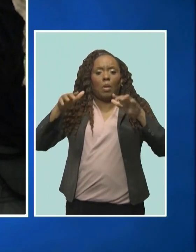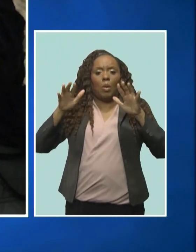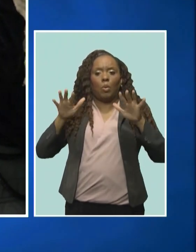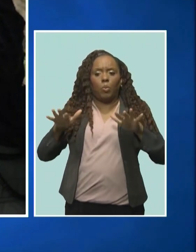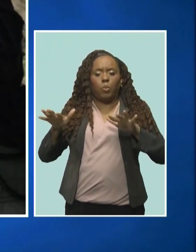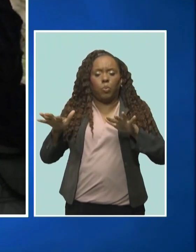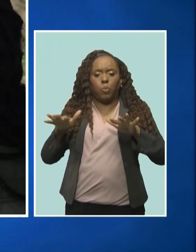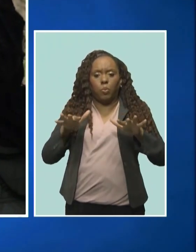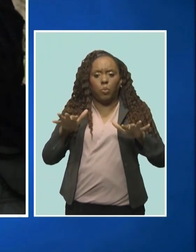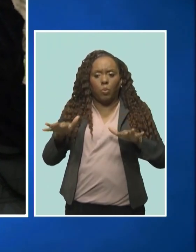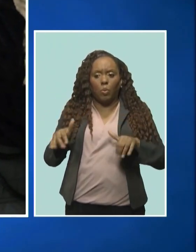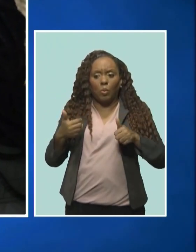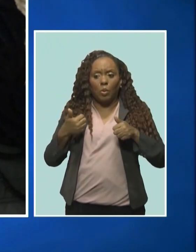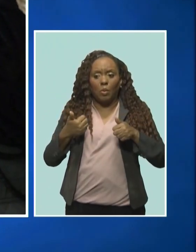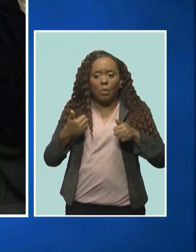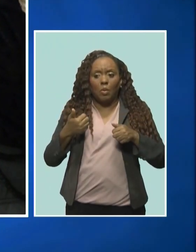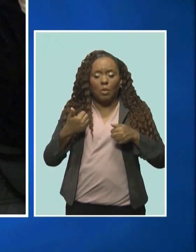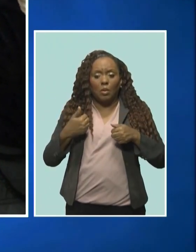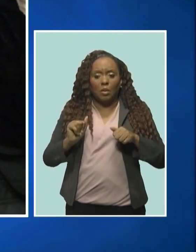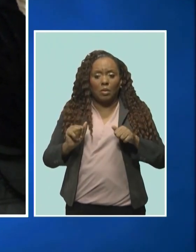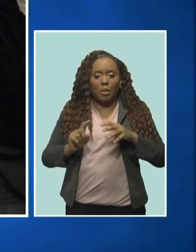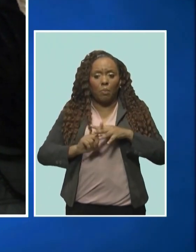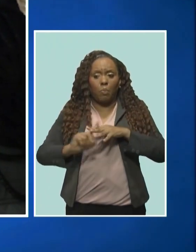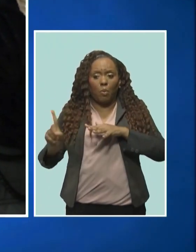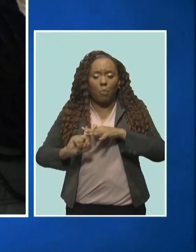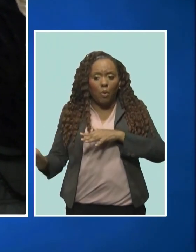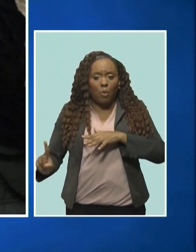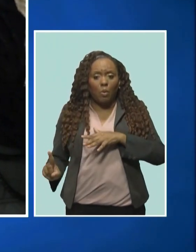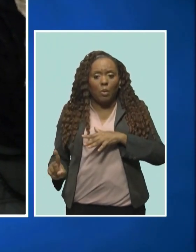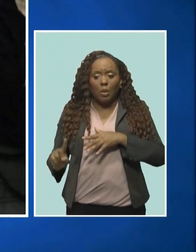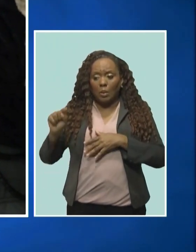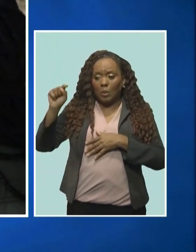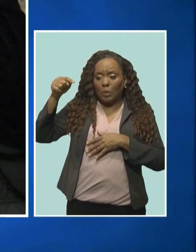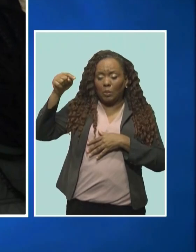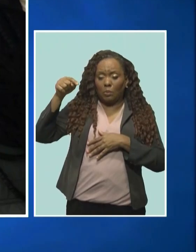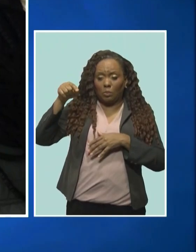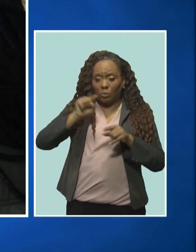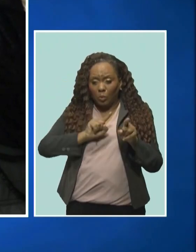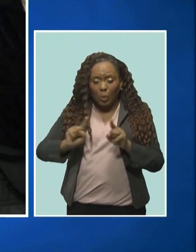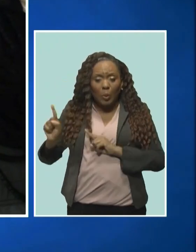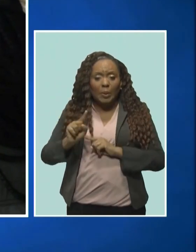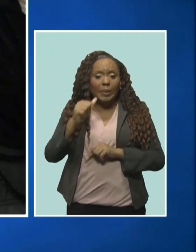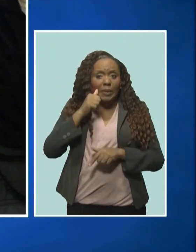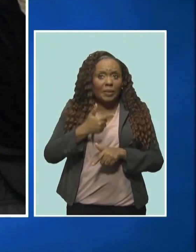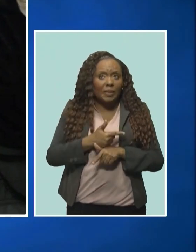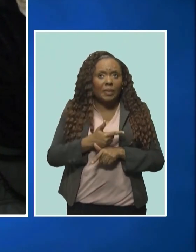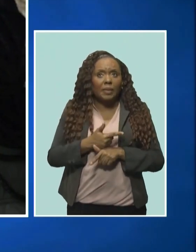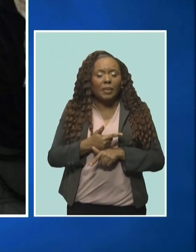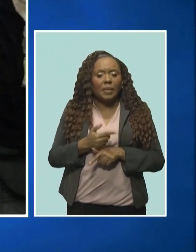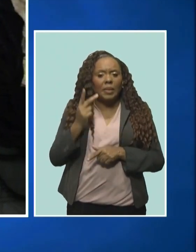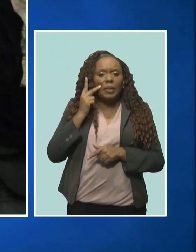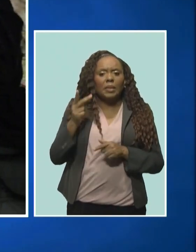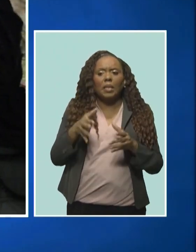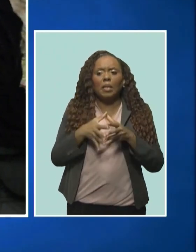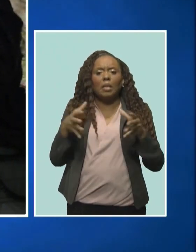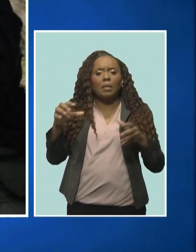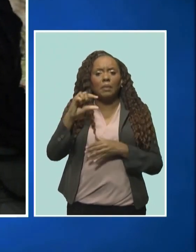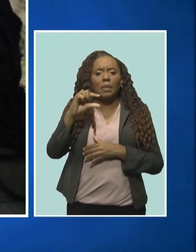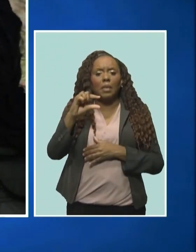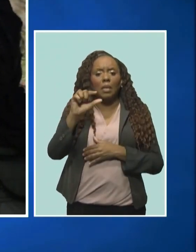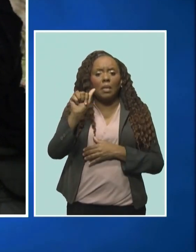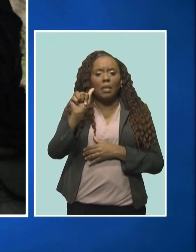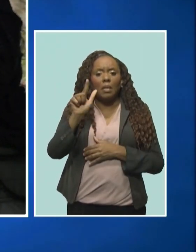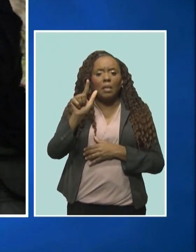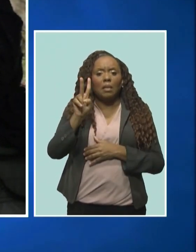to get out to go downstairs by his sister, and there were loads of galvanized by the steps. There